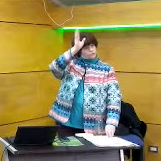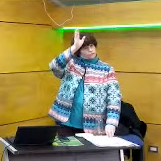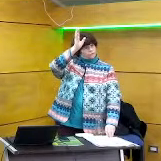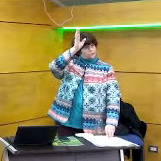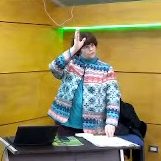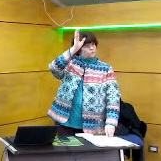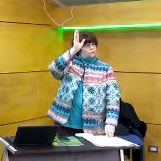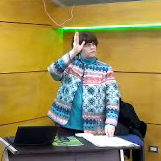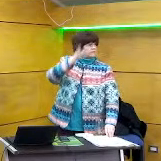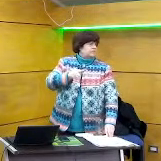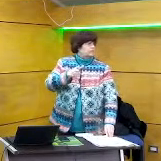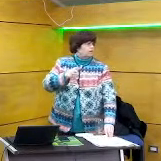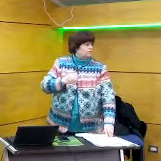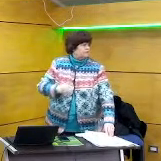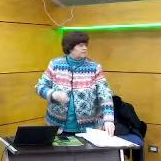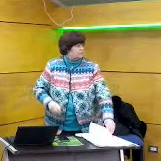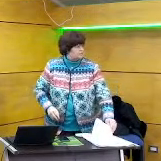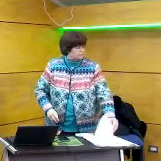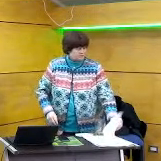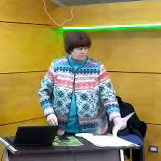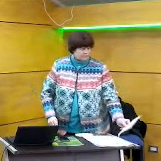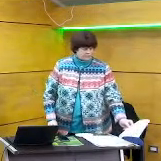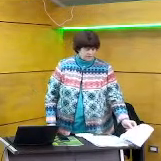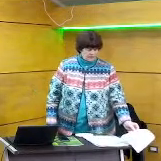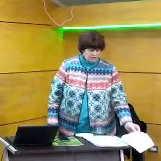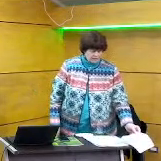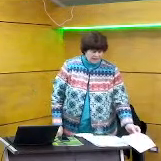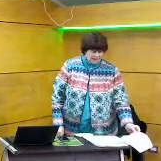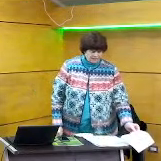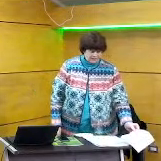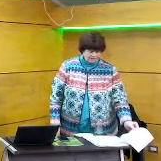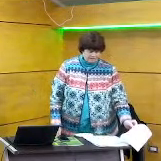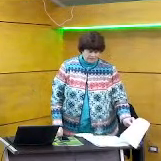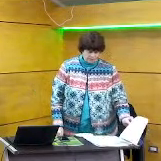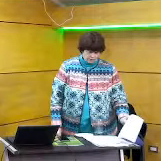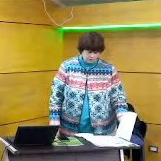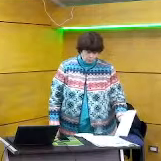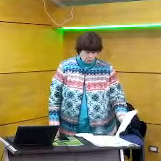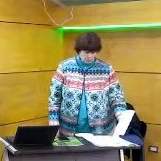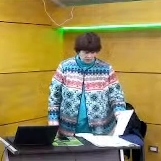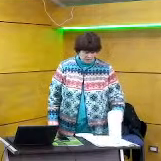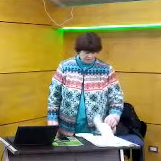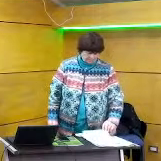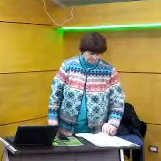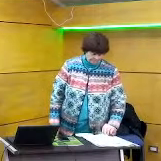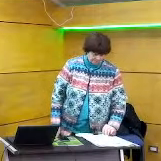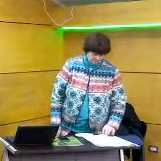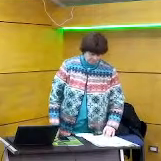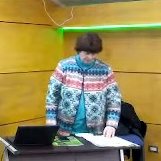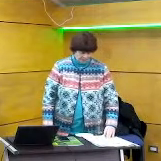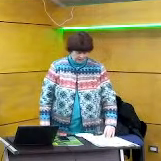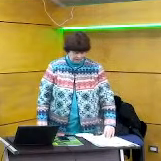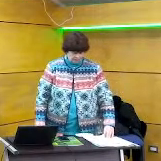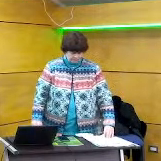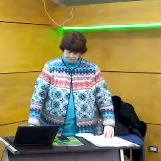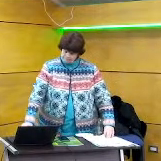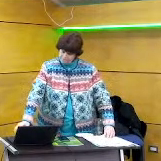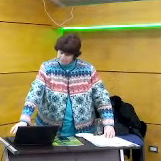go to For Schools, it's all of the specific guidelines and rules.